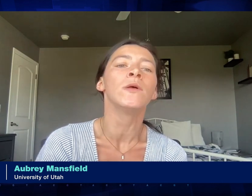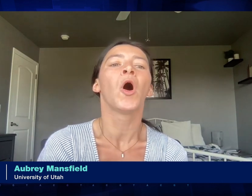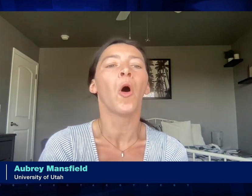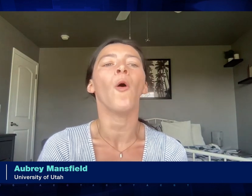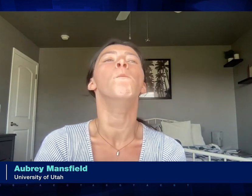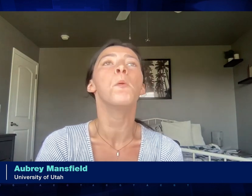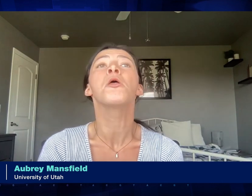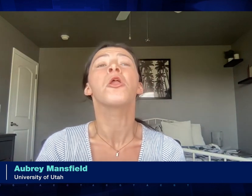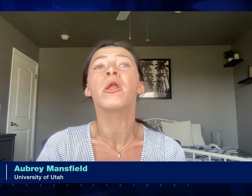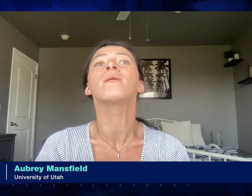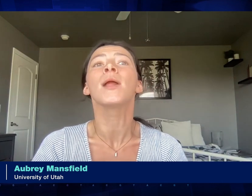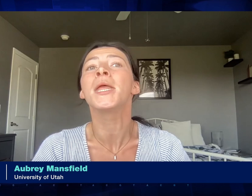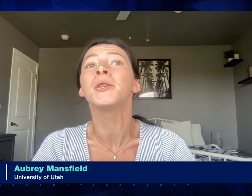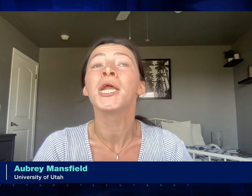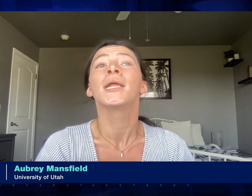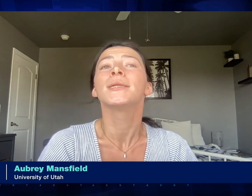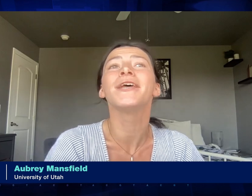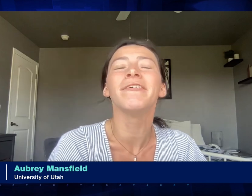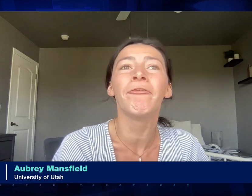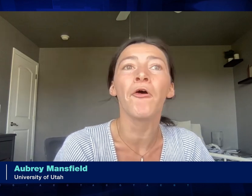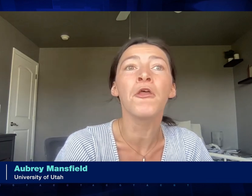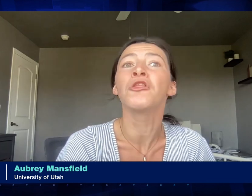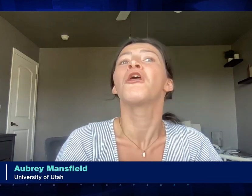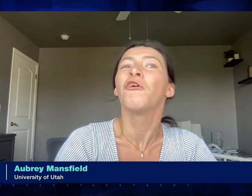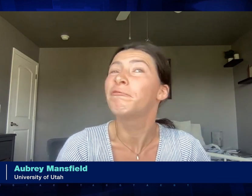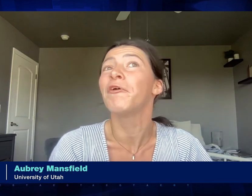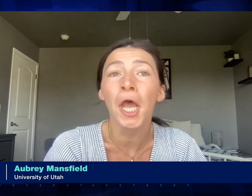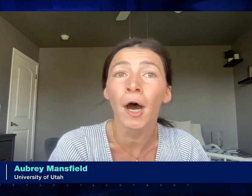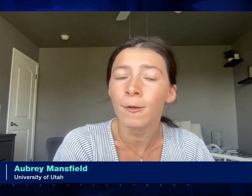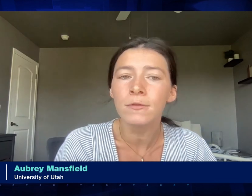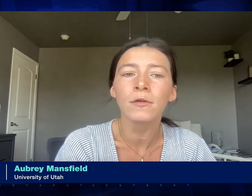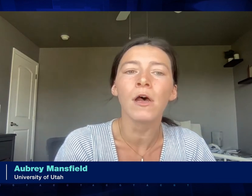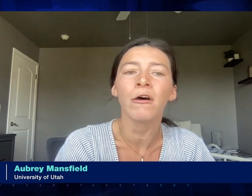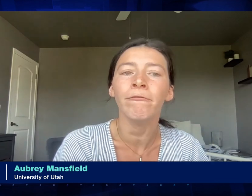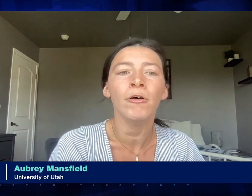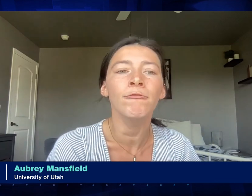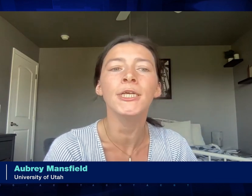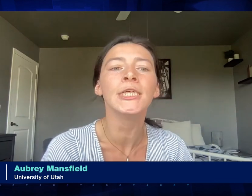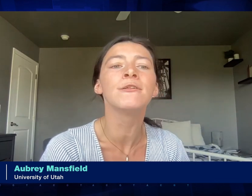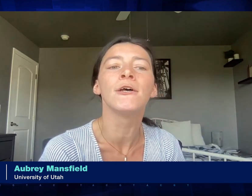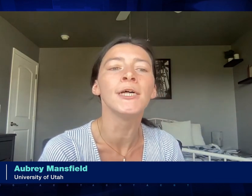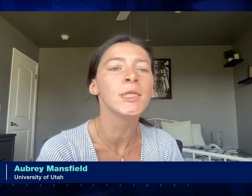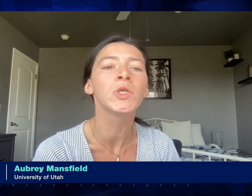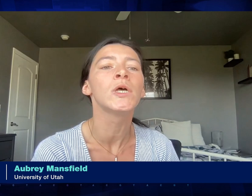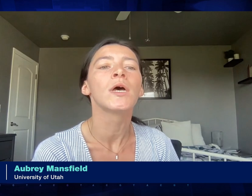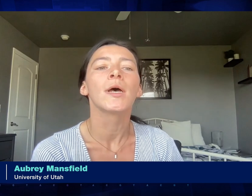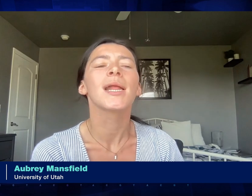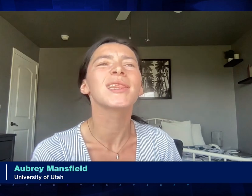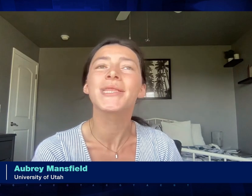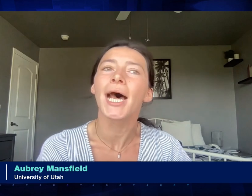disabilities or being in different fields of